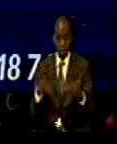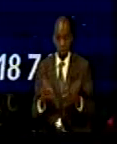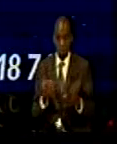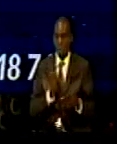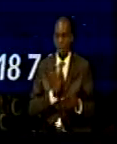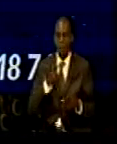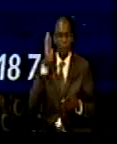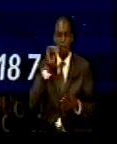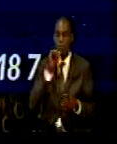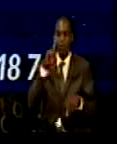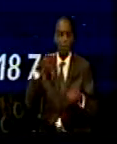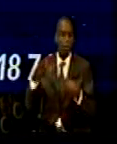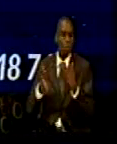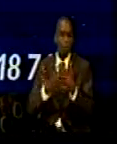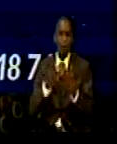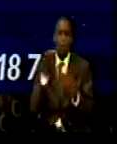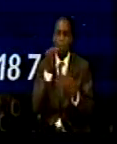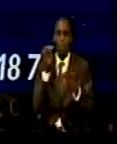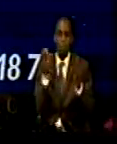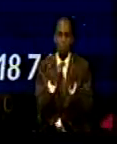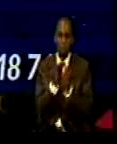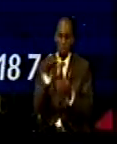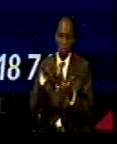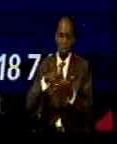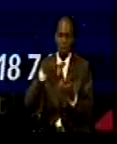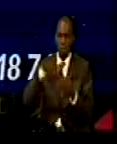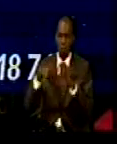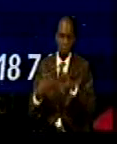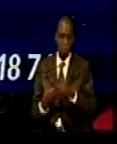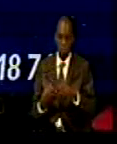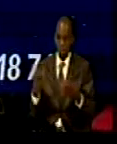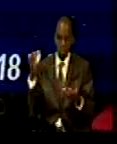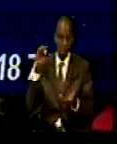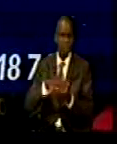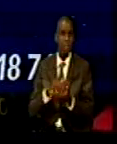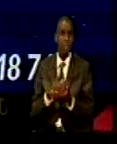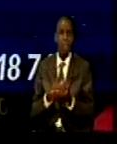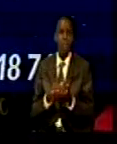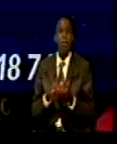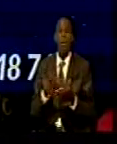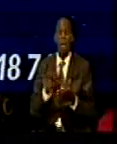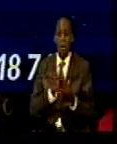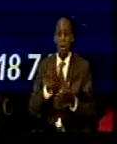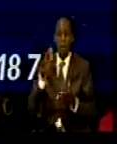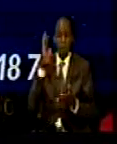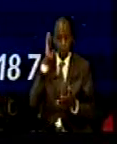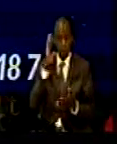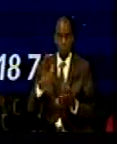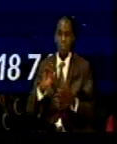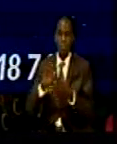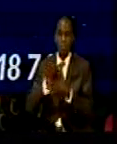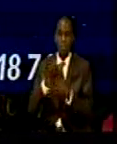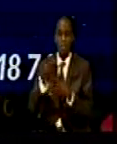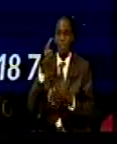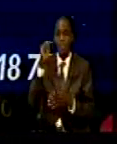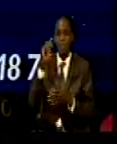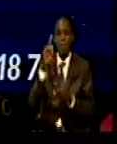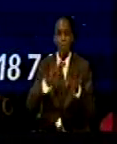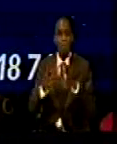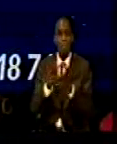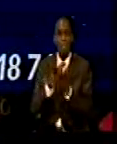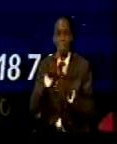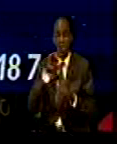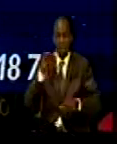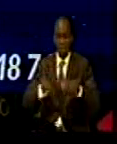it right now, right here on this ground. So that people that are doubting, let them hear, let them see, let